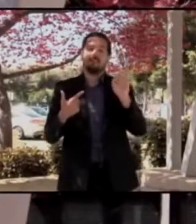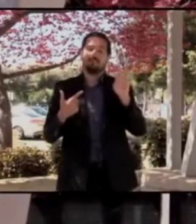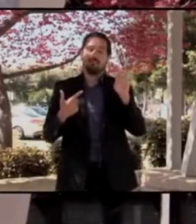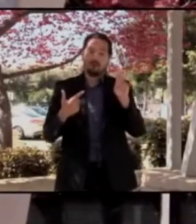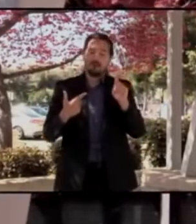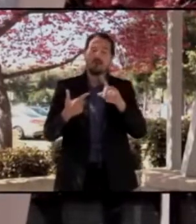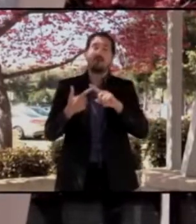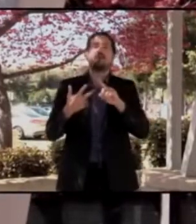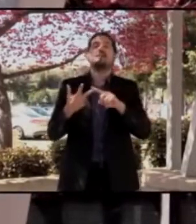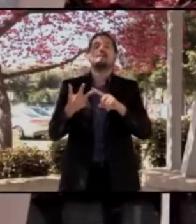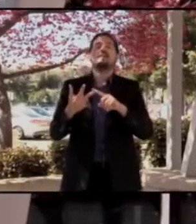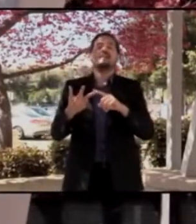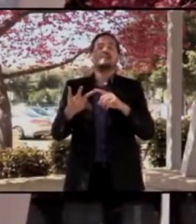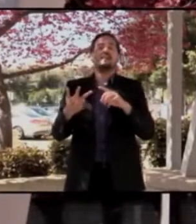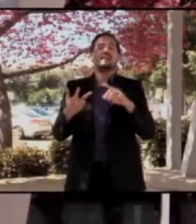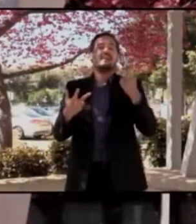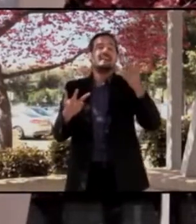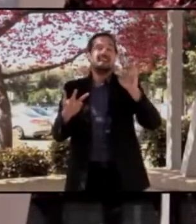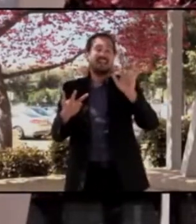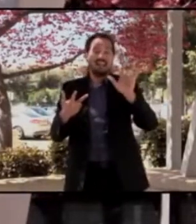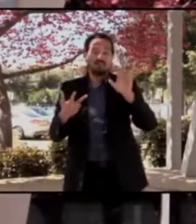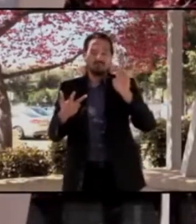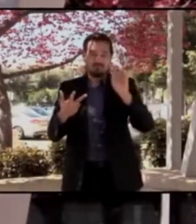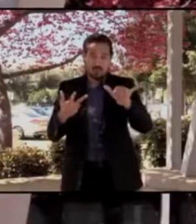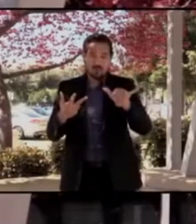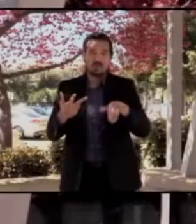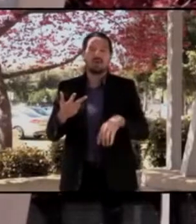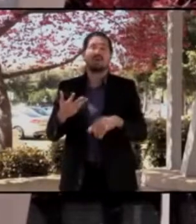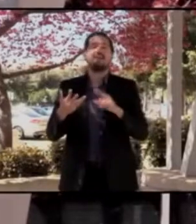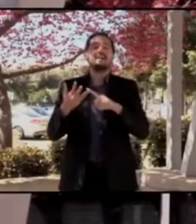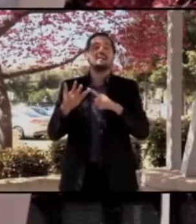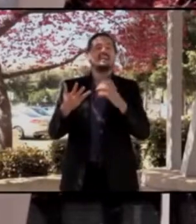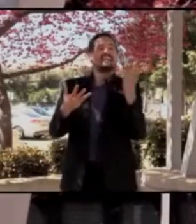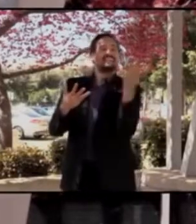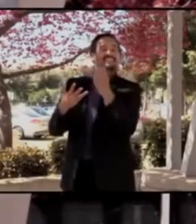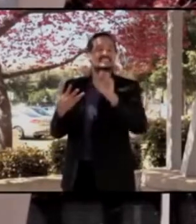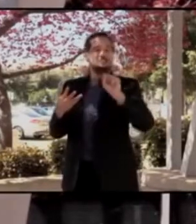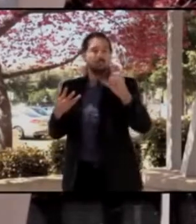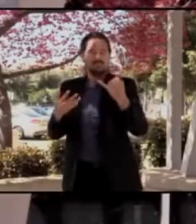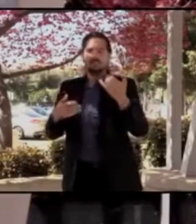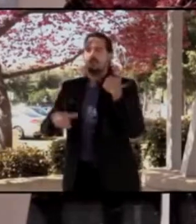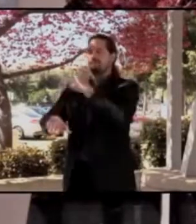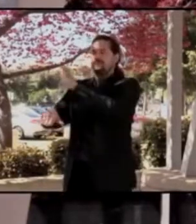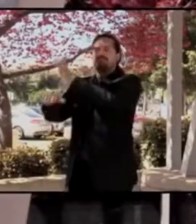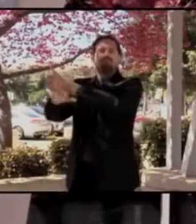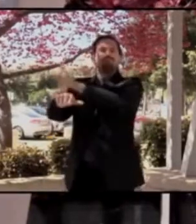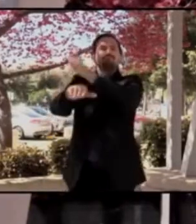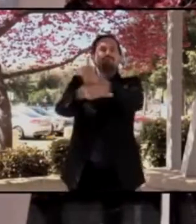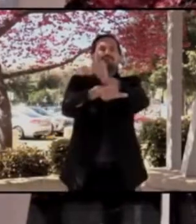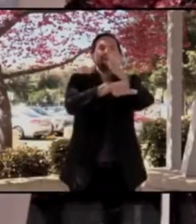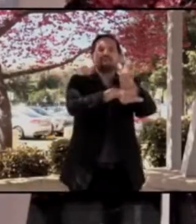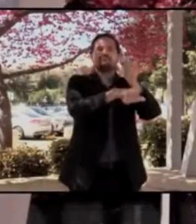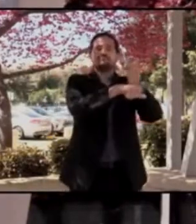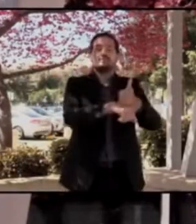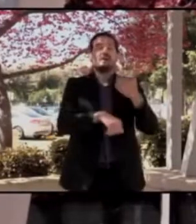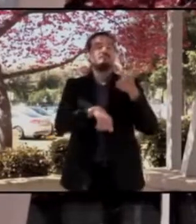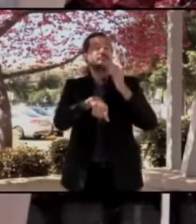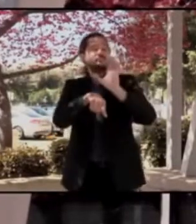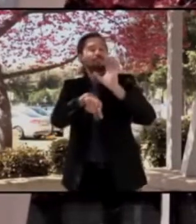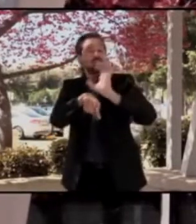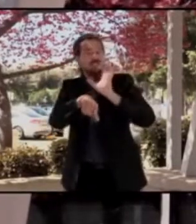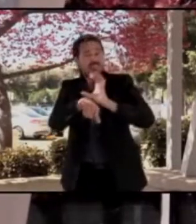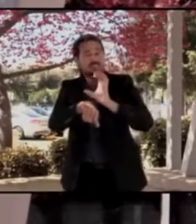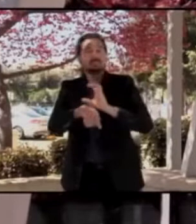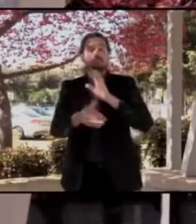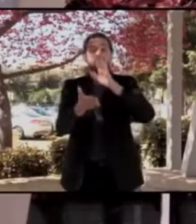got mobile sites, pop-up sites, locations at churches and schools. You almost have to avoid getting a